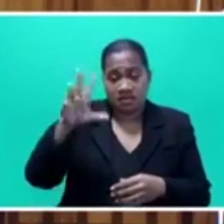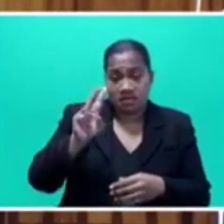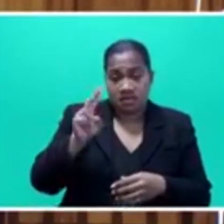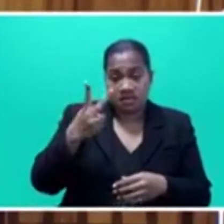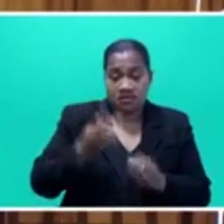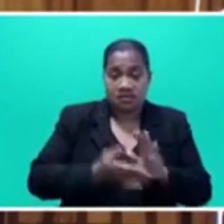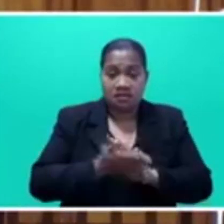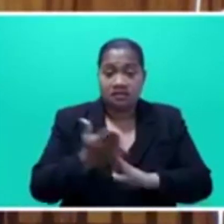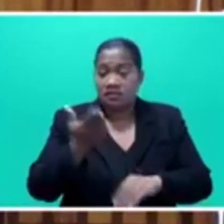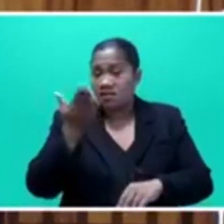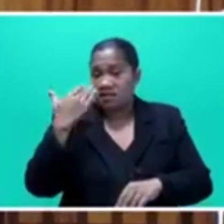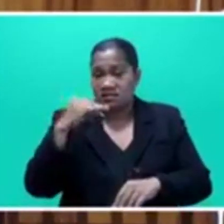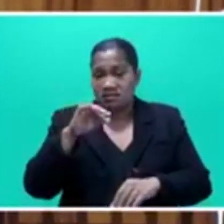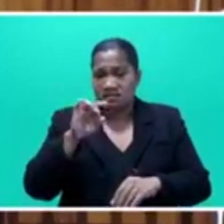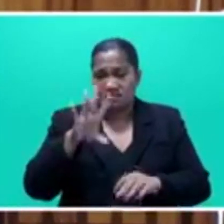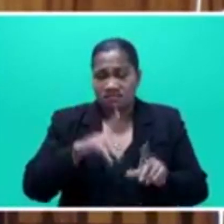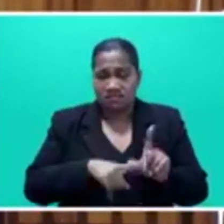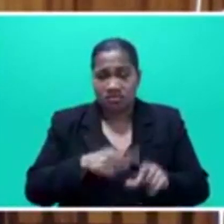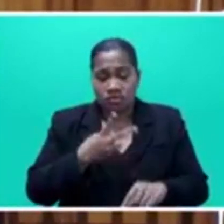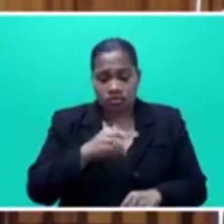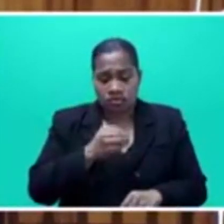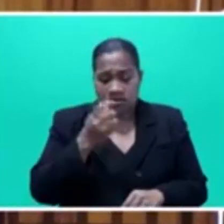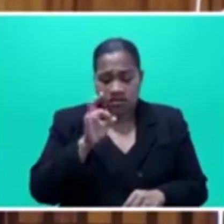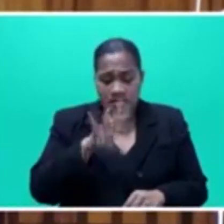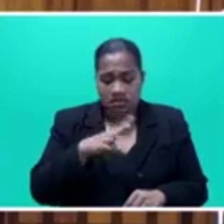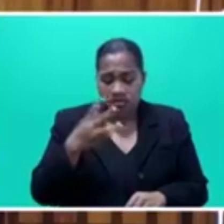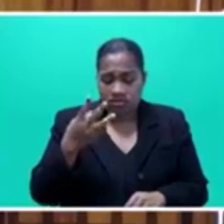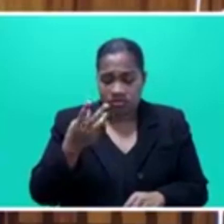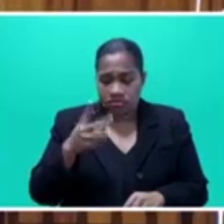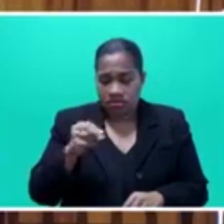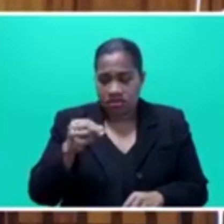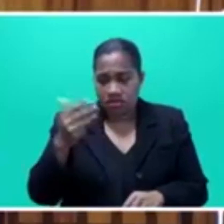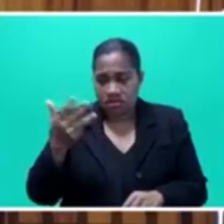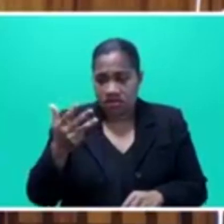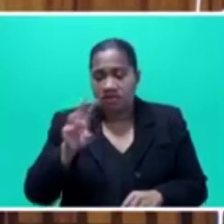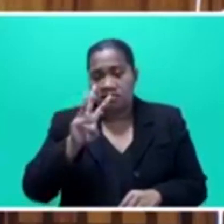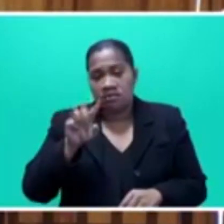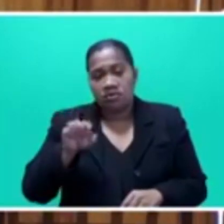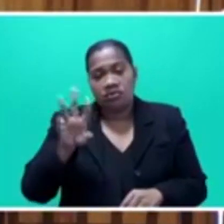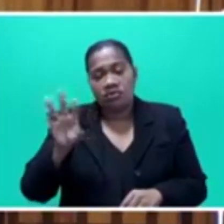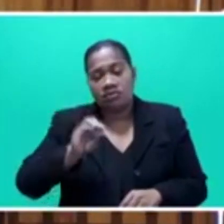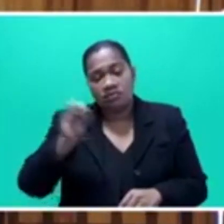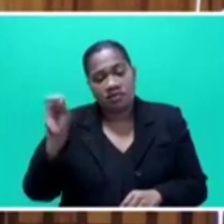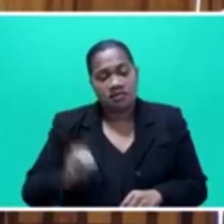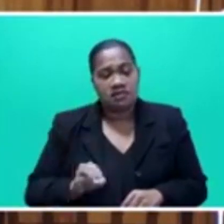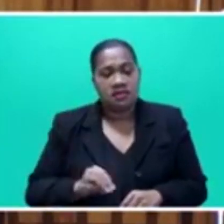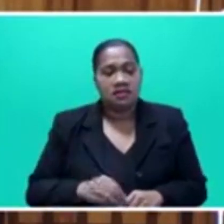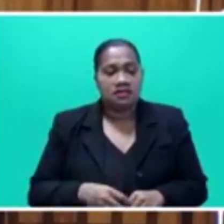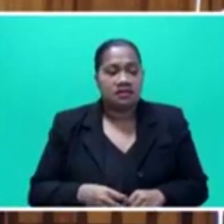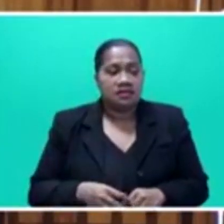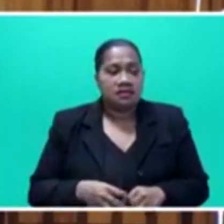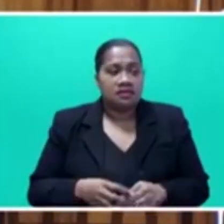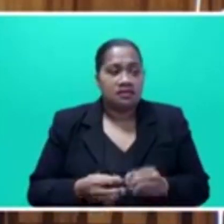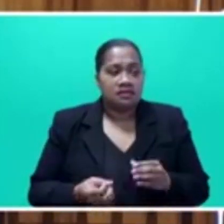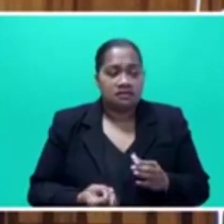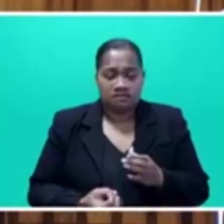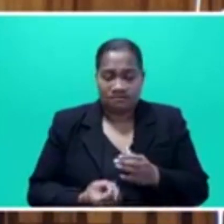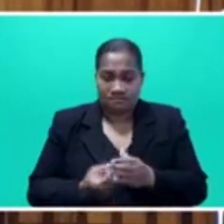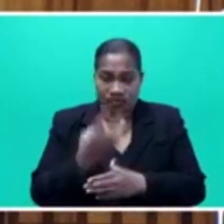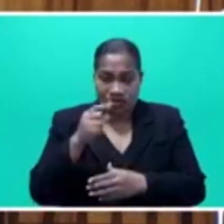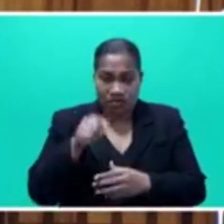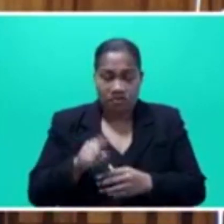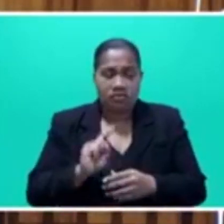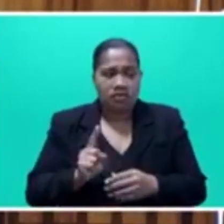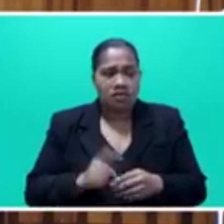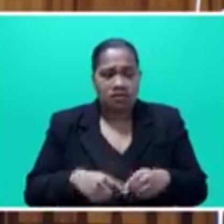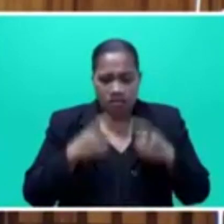last decade from 2010 to 2019 at 3.3%, Mr. Speaker, sir. Historical growth has indeed been very erratic, reflective